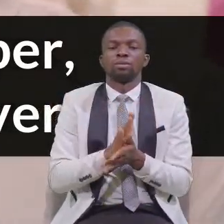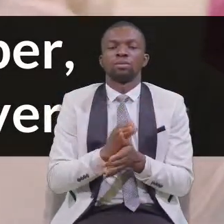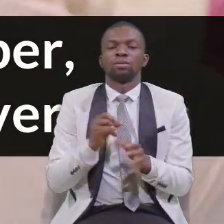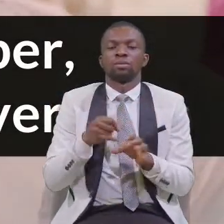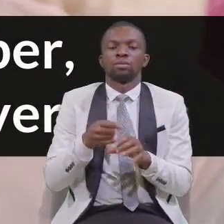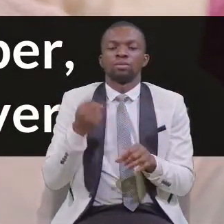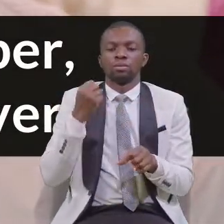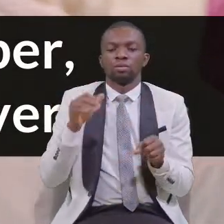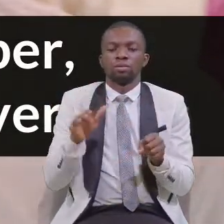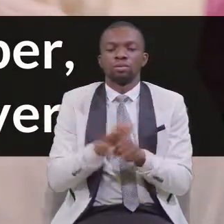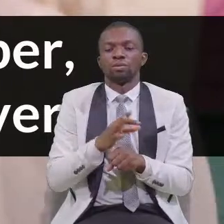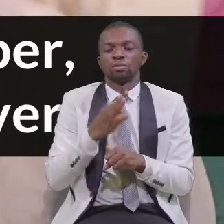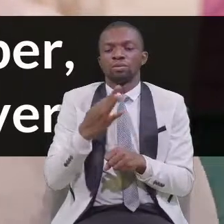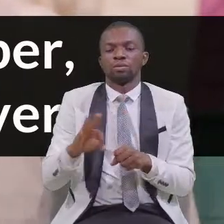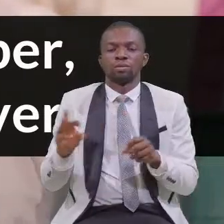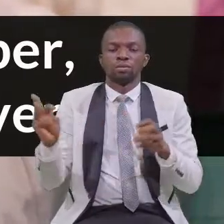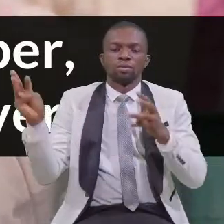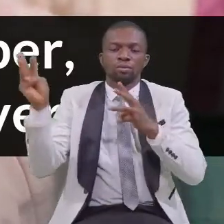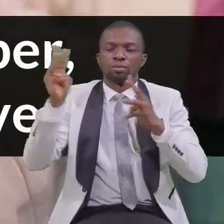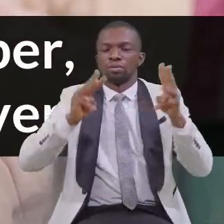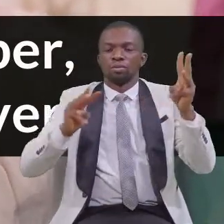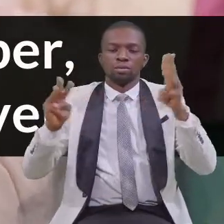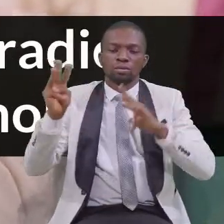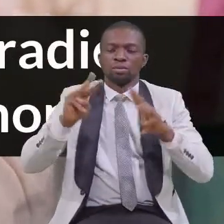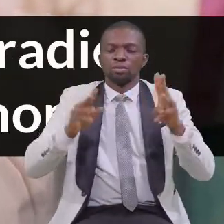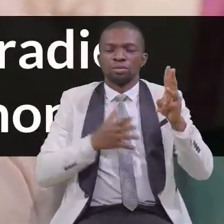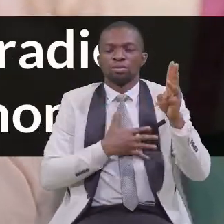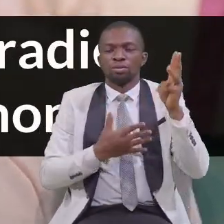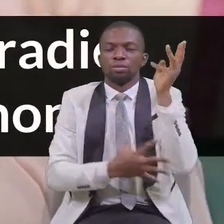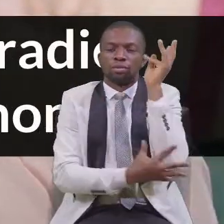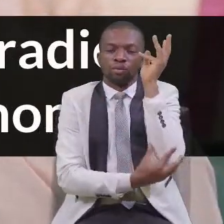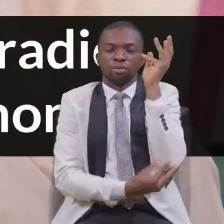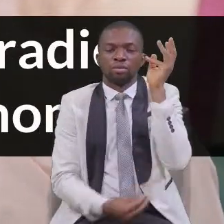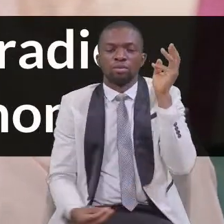It's full of violence, war and poverty.